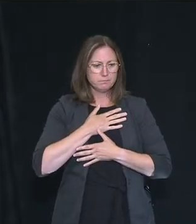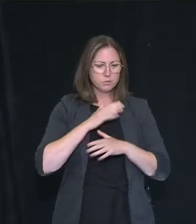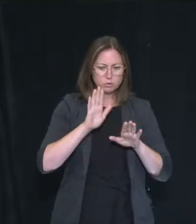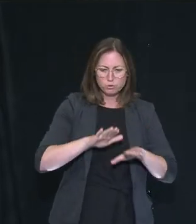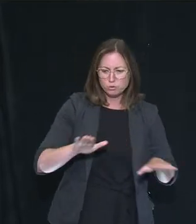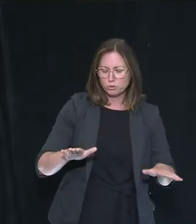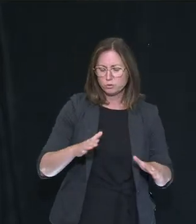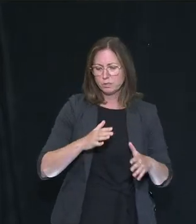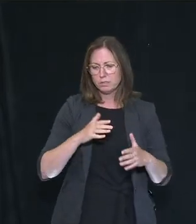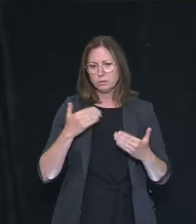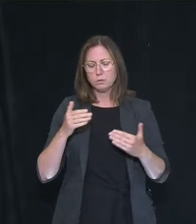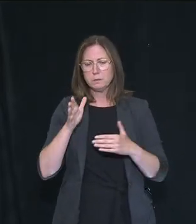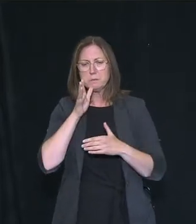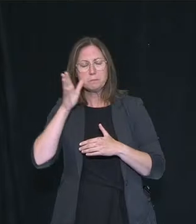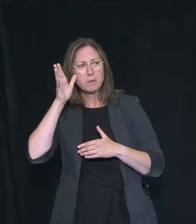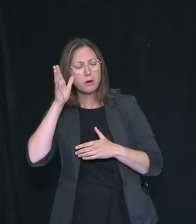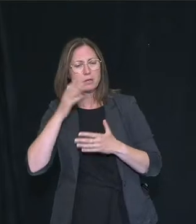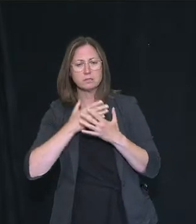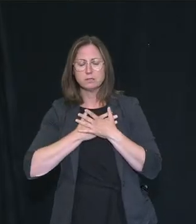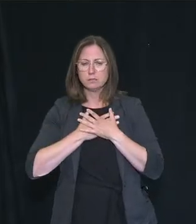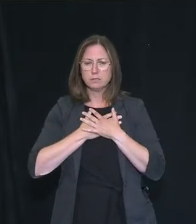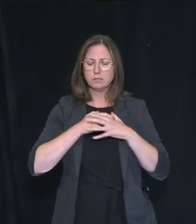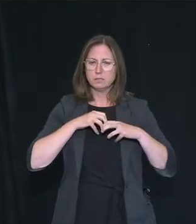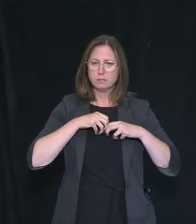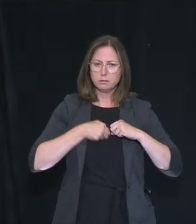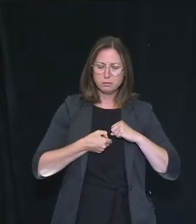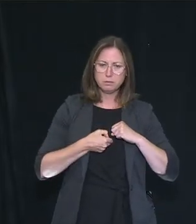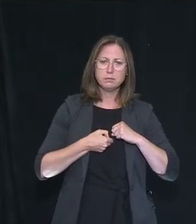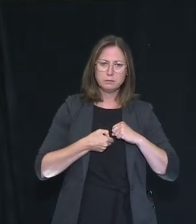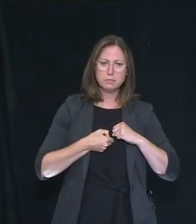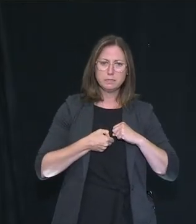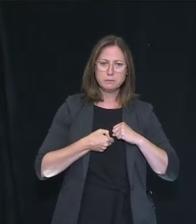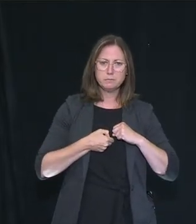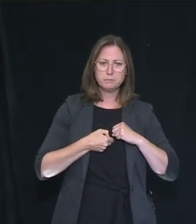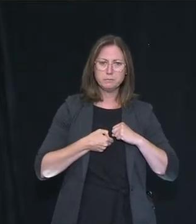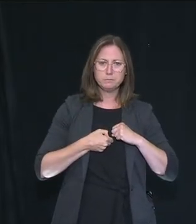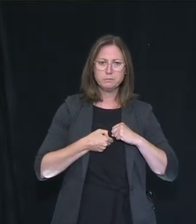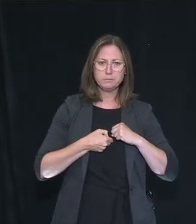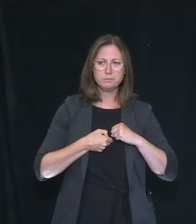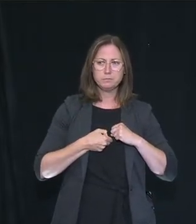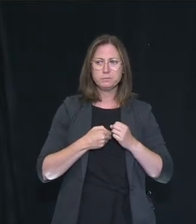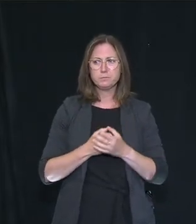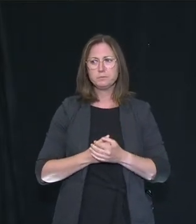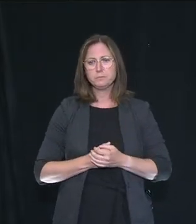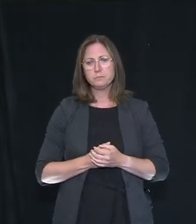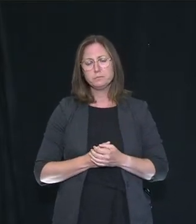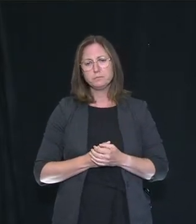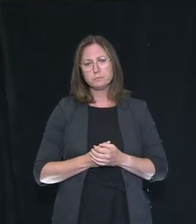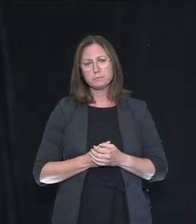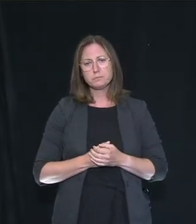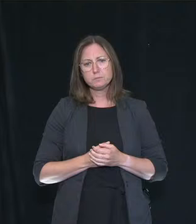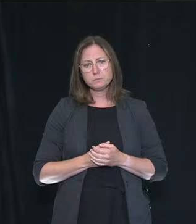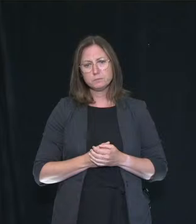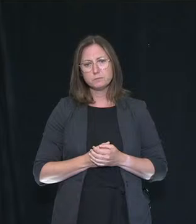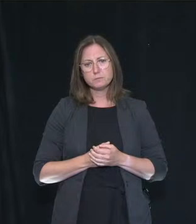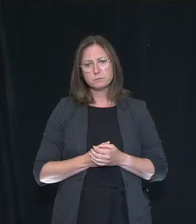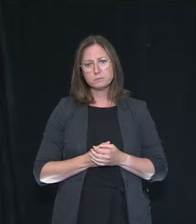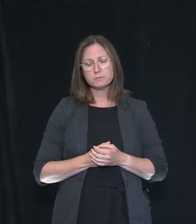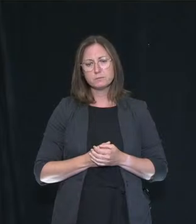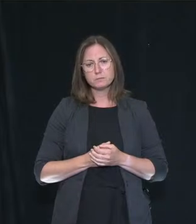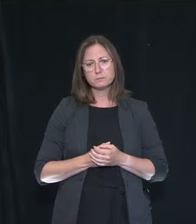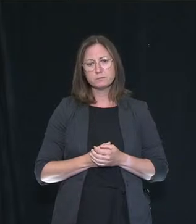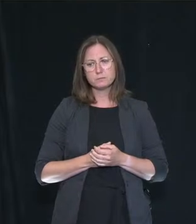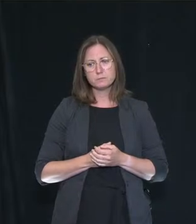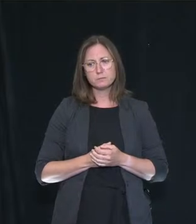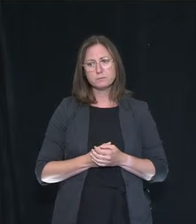dad, I can't imagine my kids being taken away. When my kids are crying, I can console